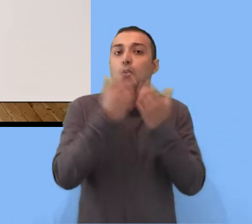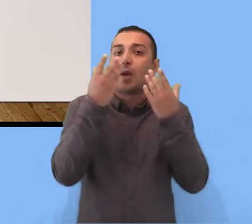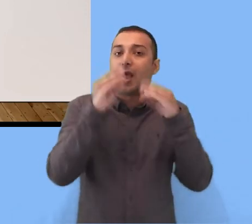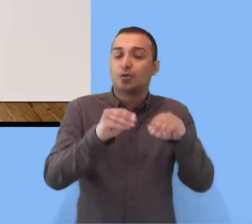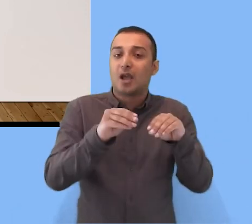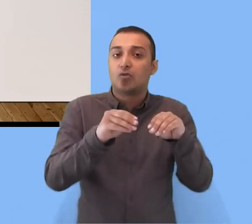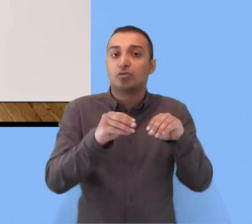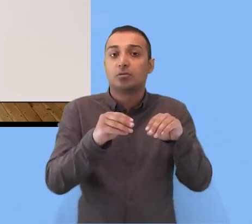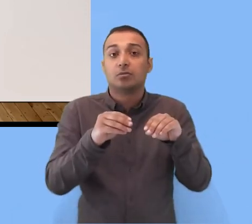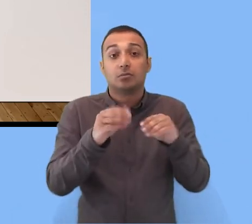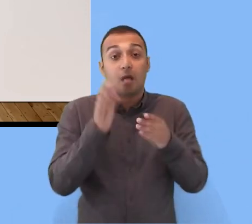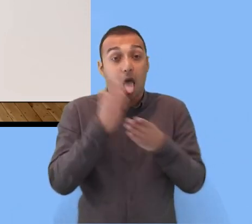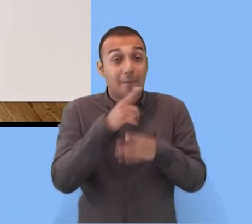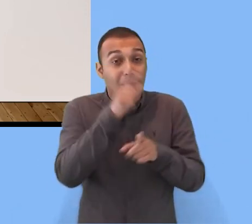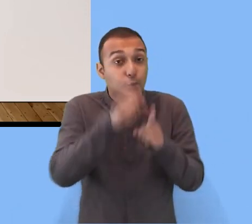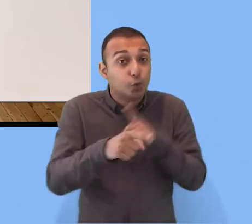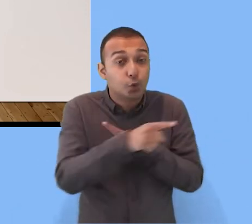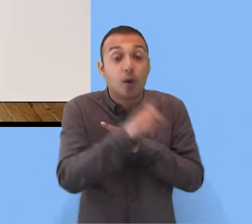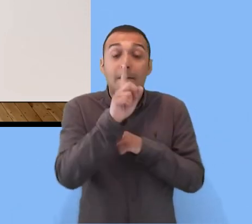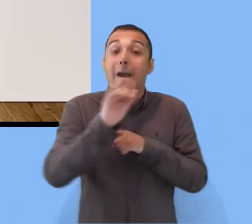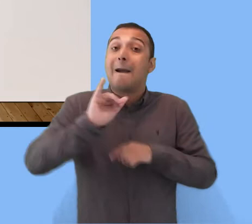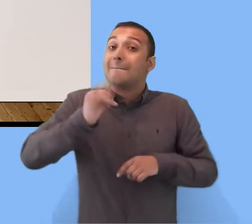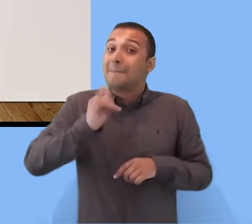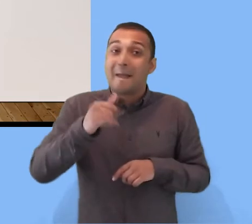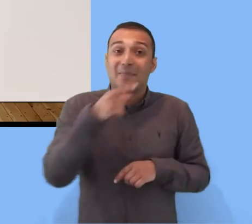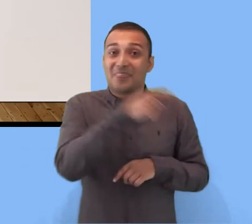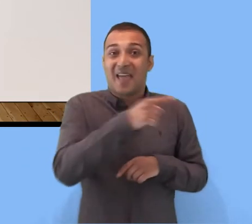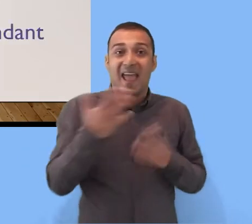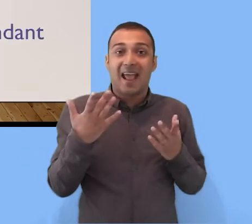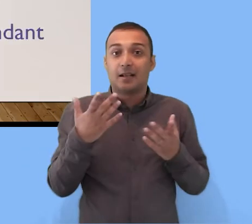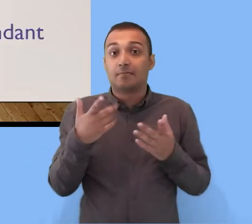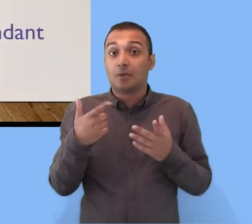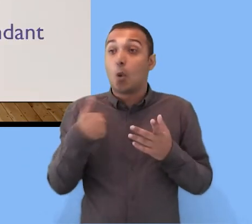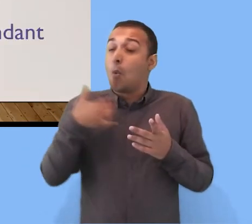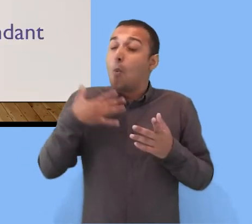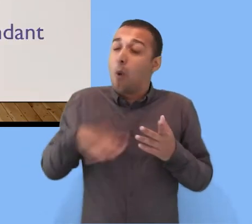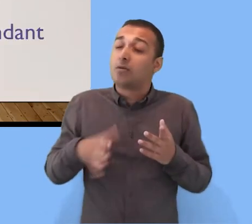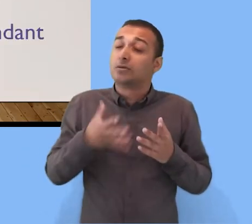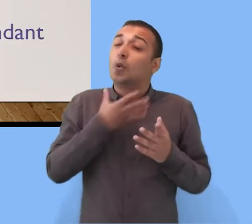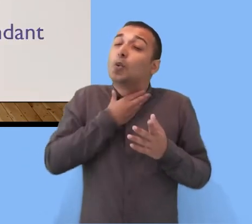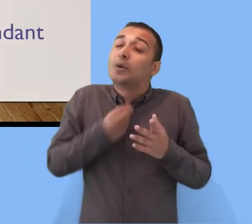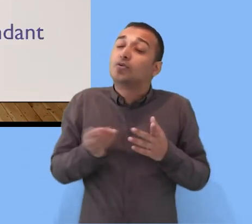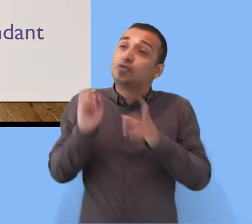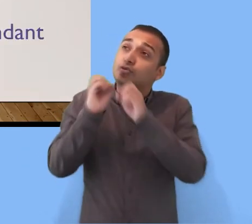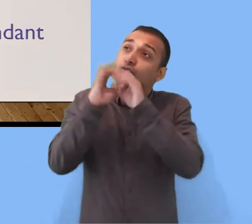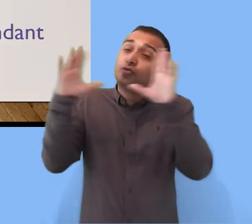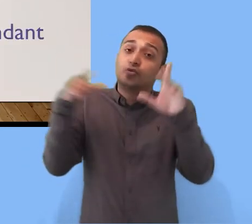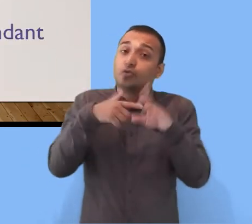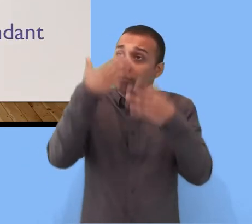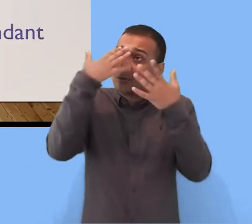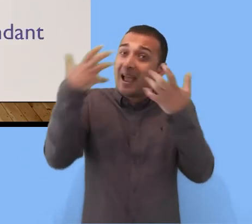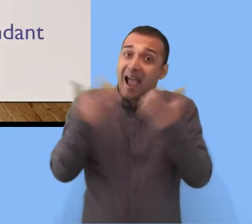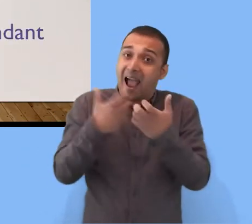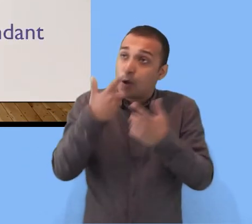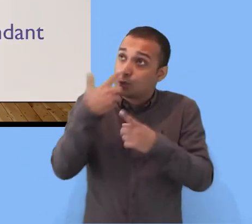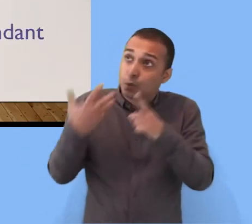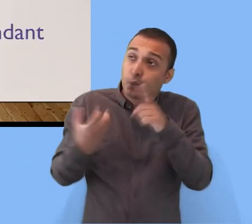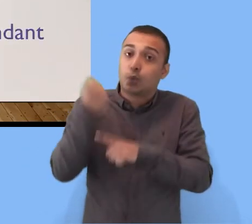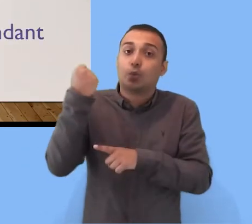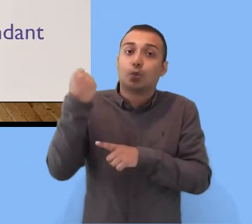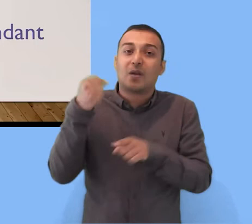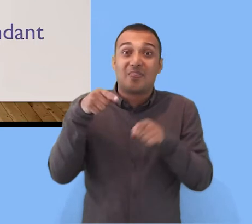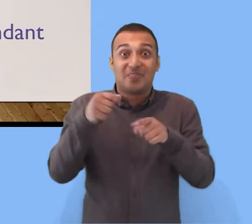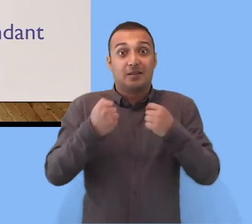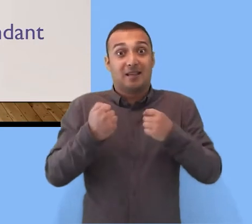know how to make those aspirations that they hold come to reality. That's part of our job. But we know that there are links